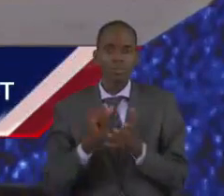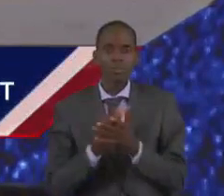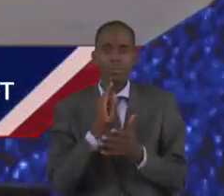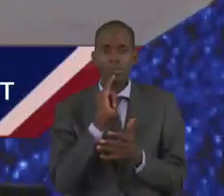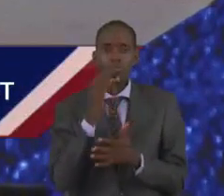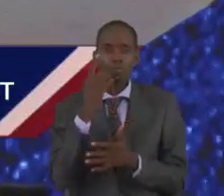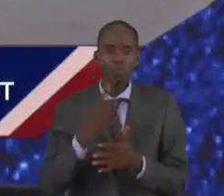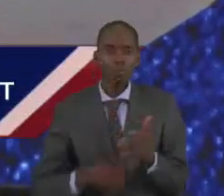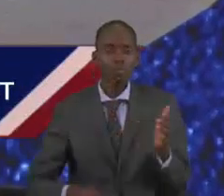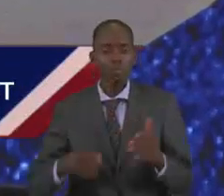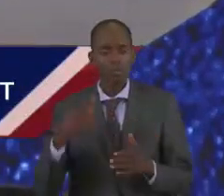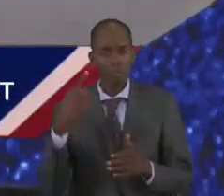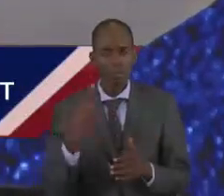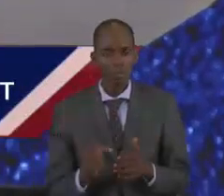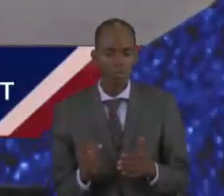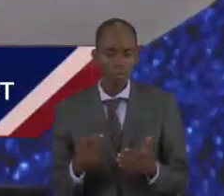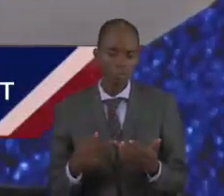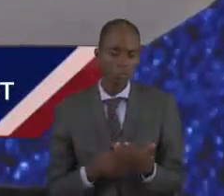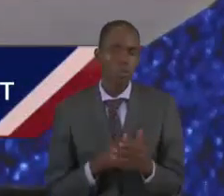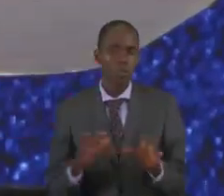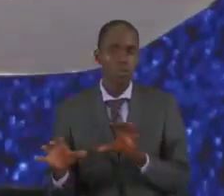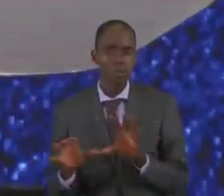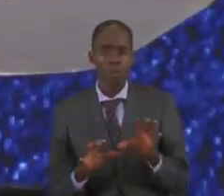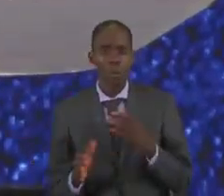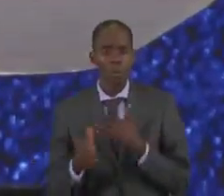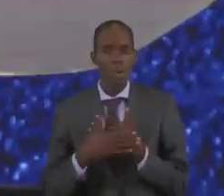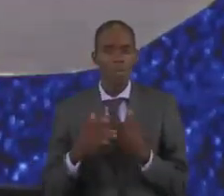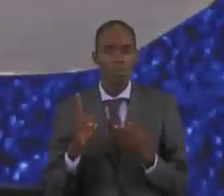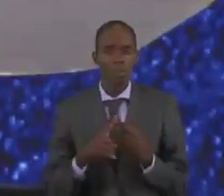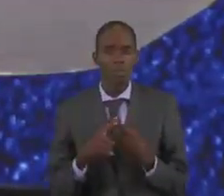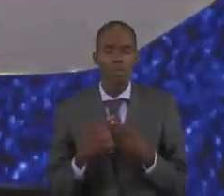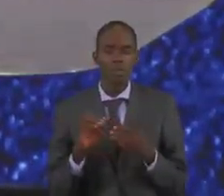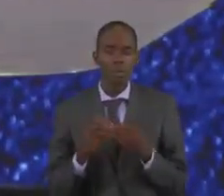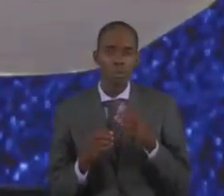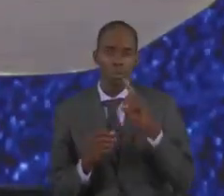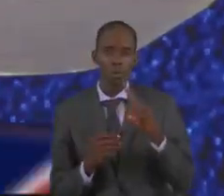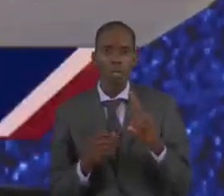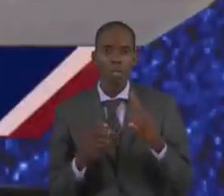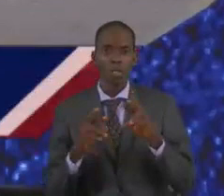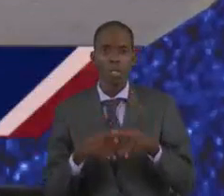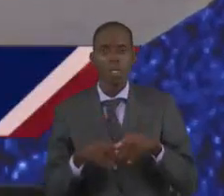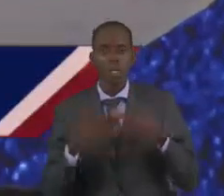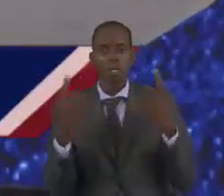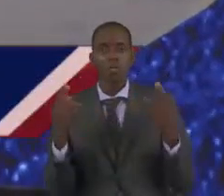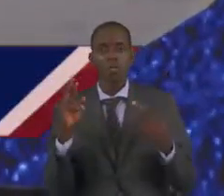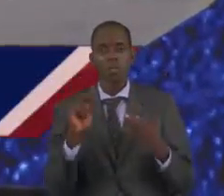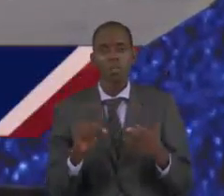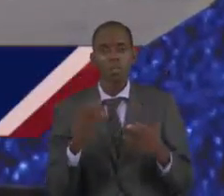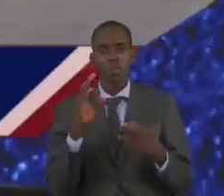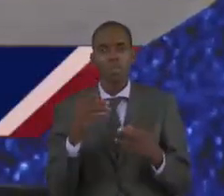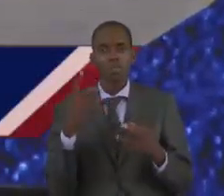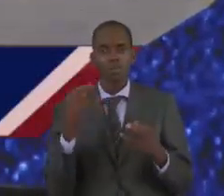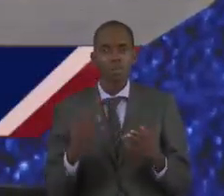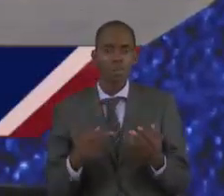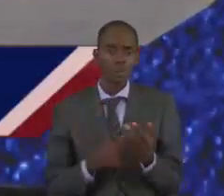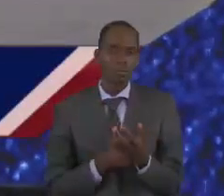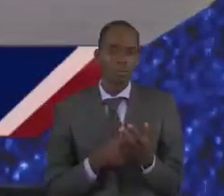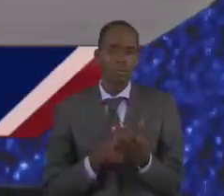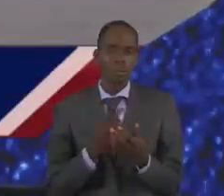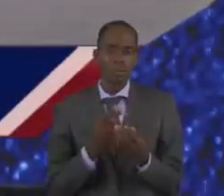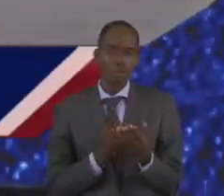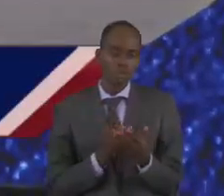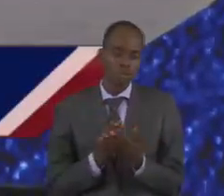the gospel does. Look at number one, revelation of the gospel, the